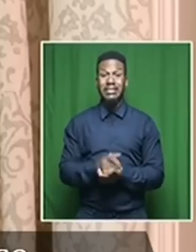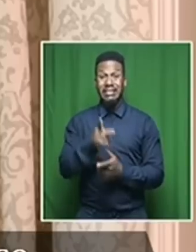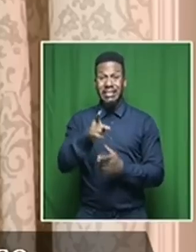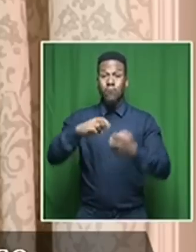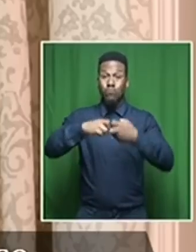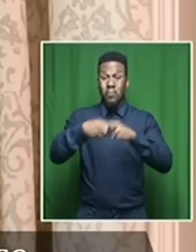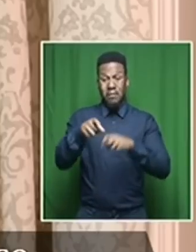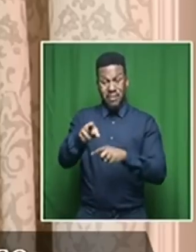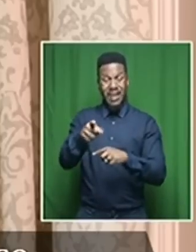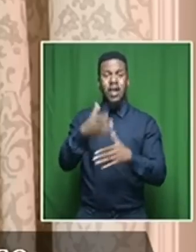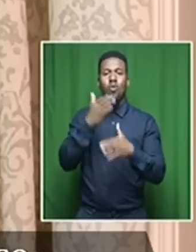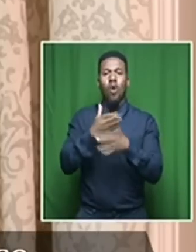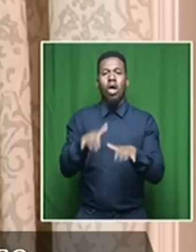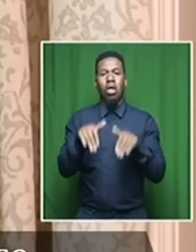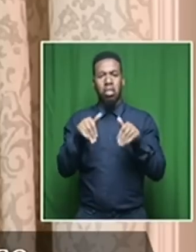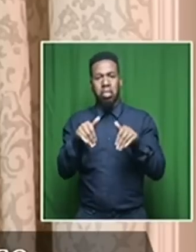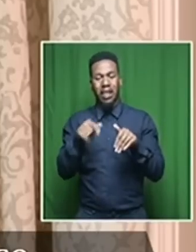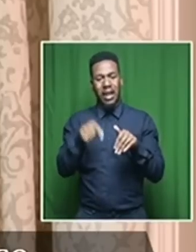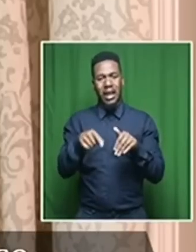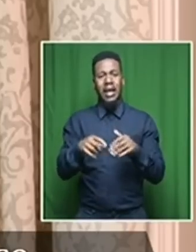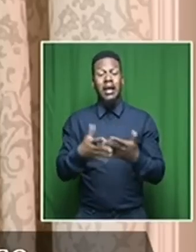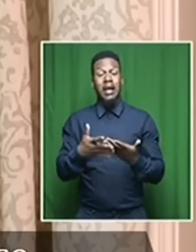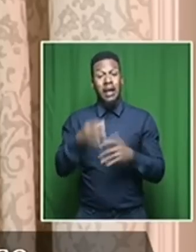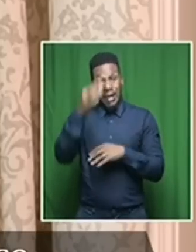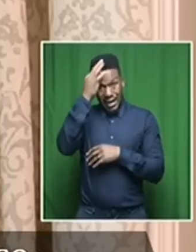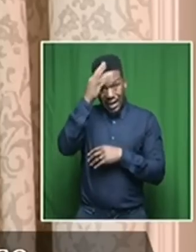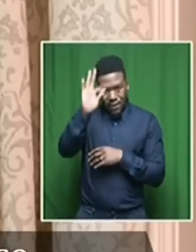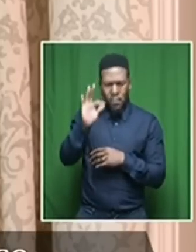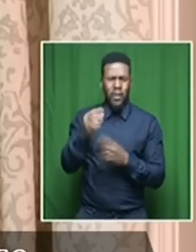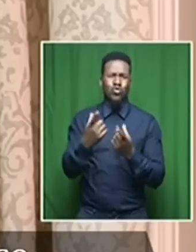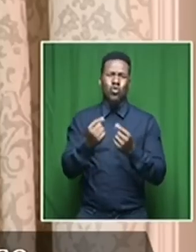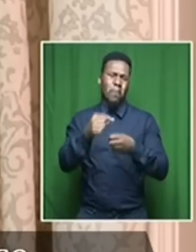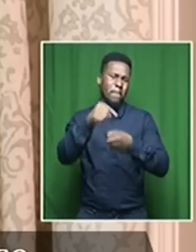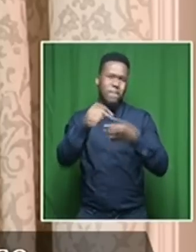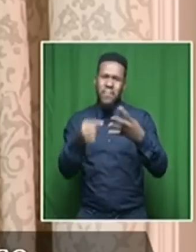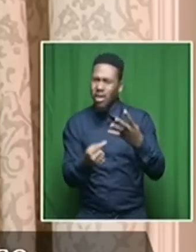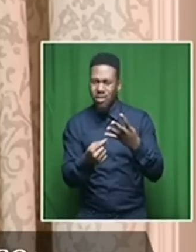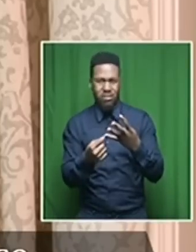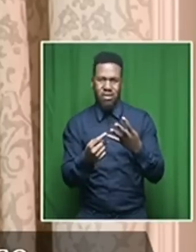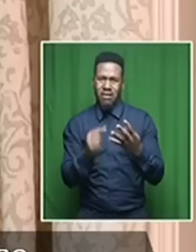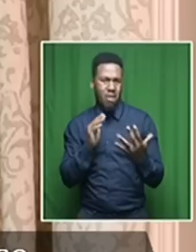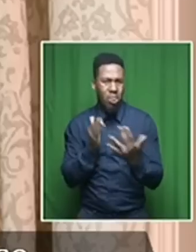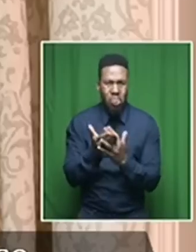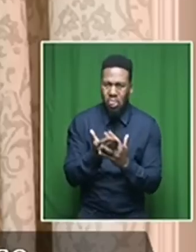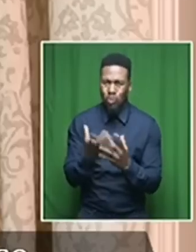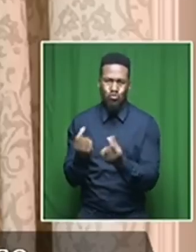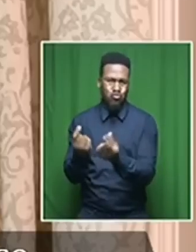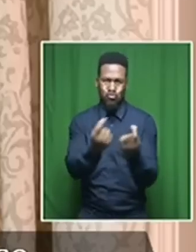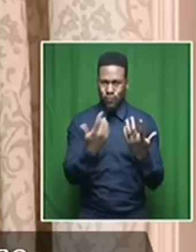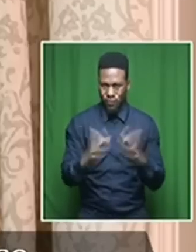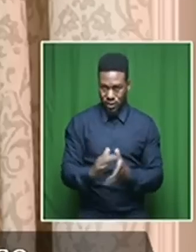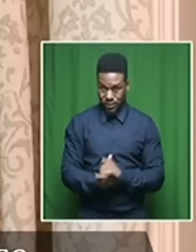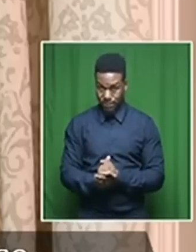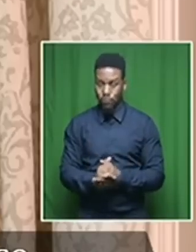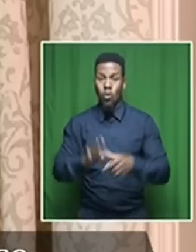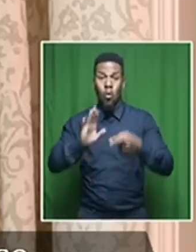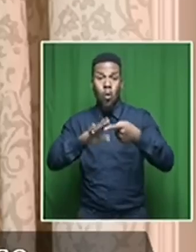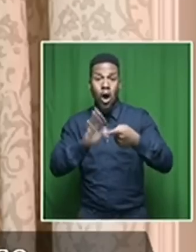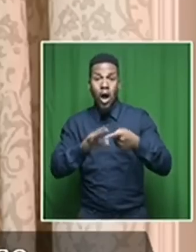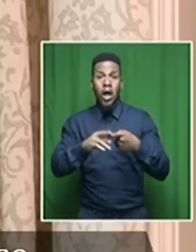of unemployment, government has undertaken a number of interventions, including the